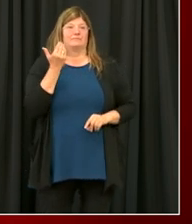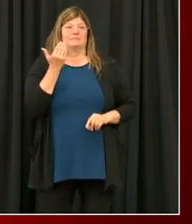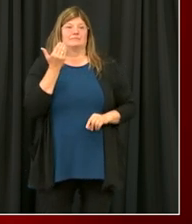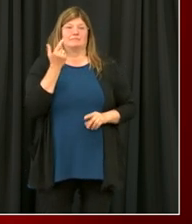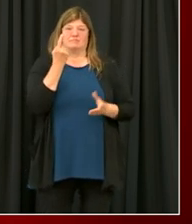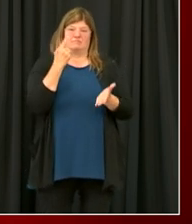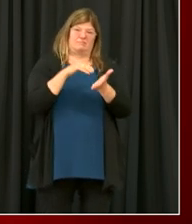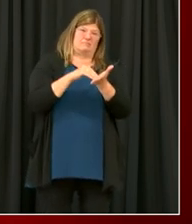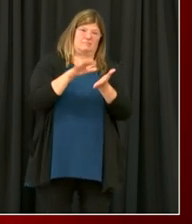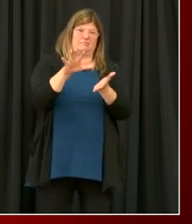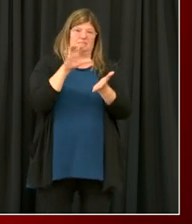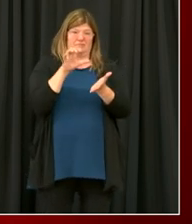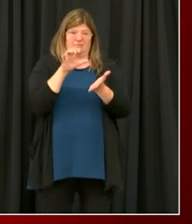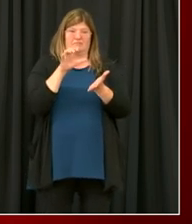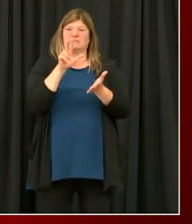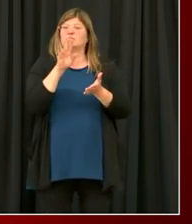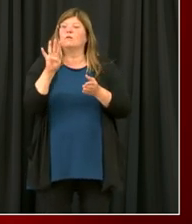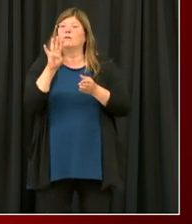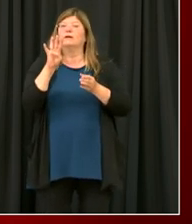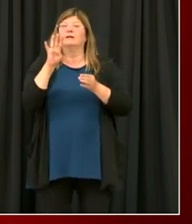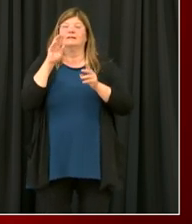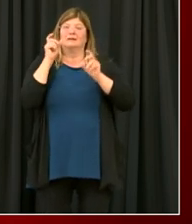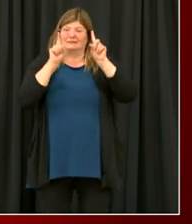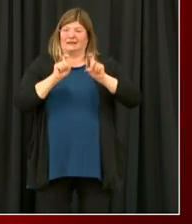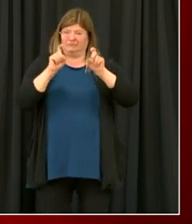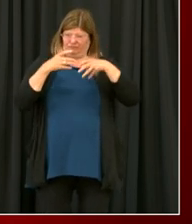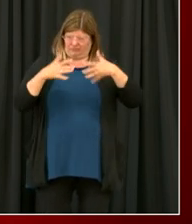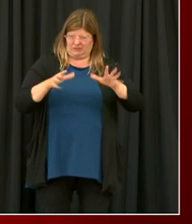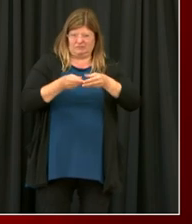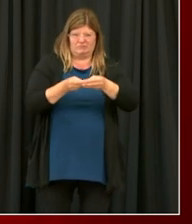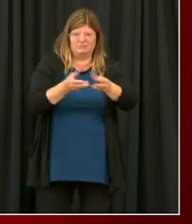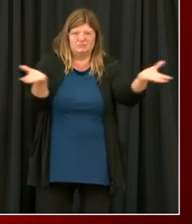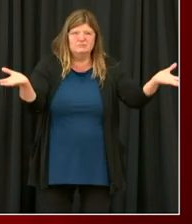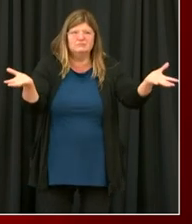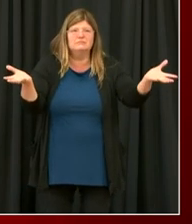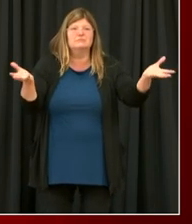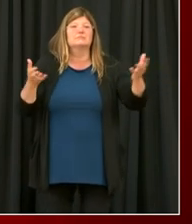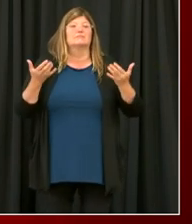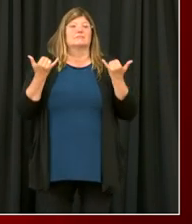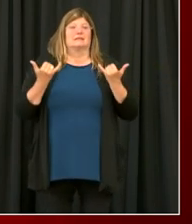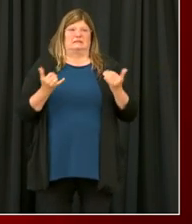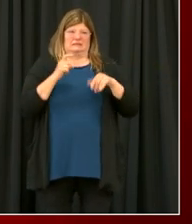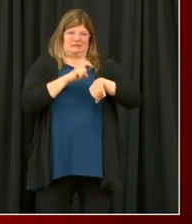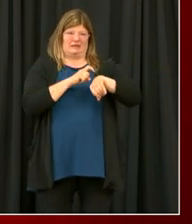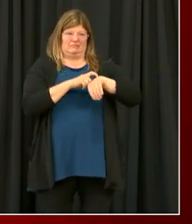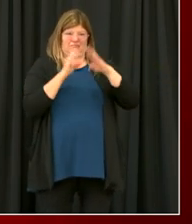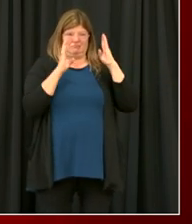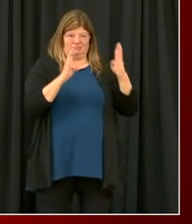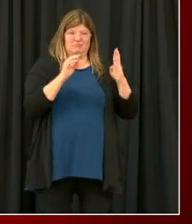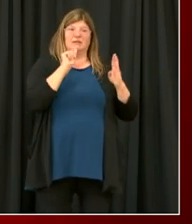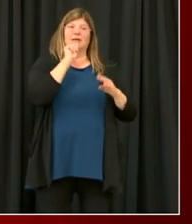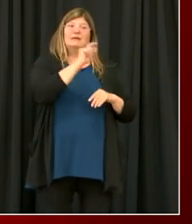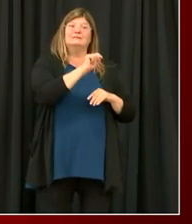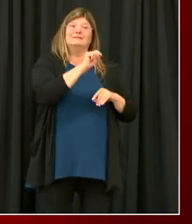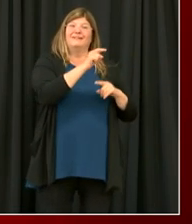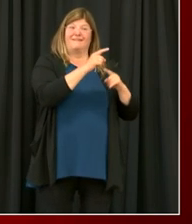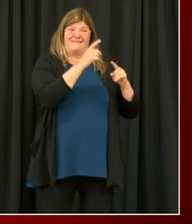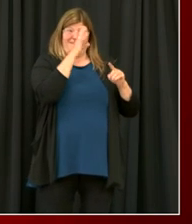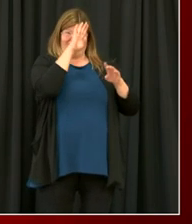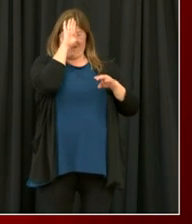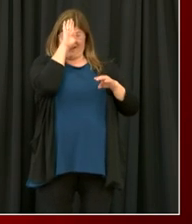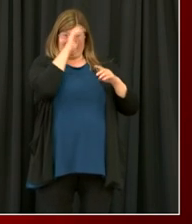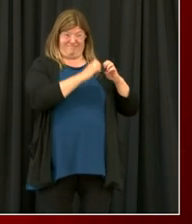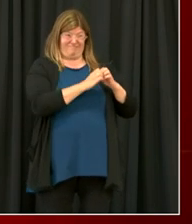1,534 tests were given, and during the time that the firehouses have been up and running, more than